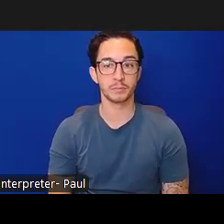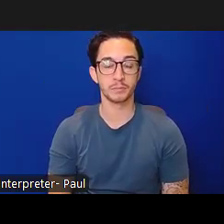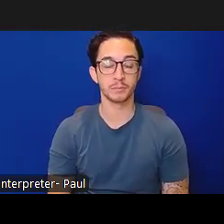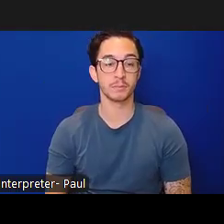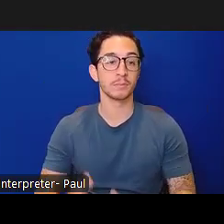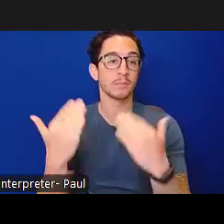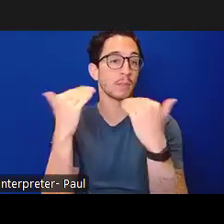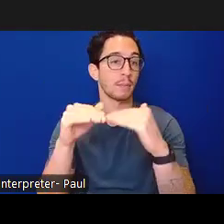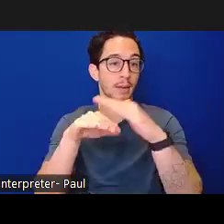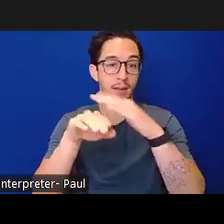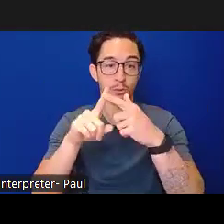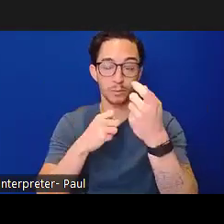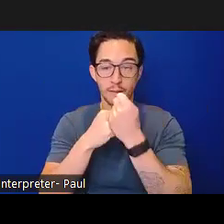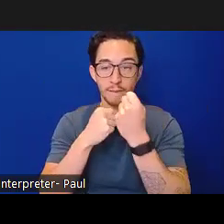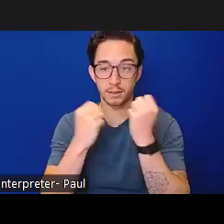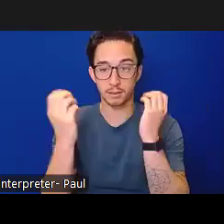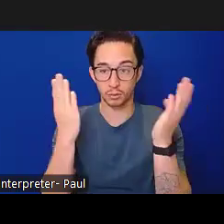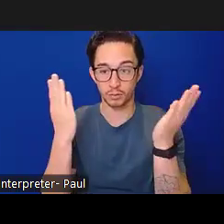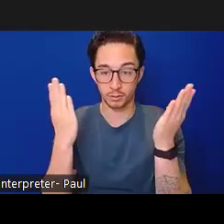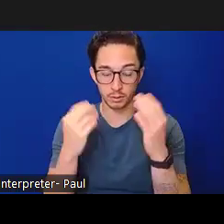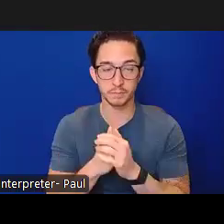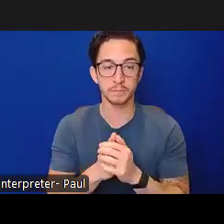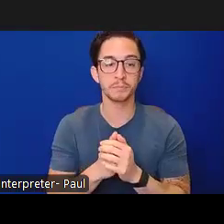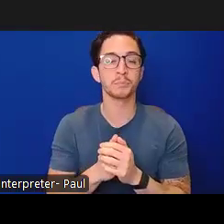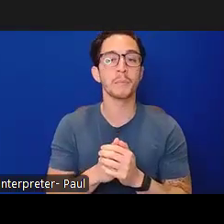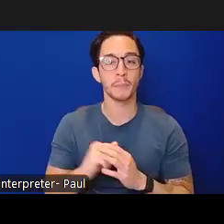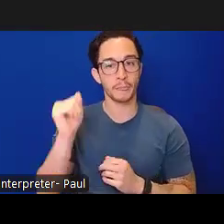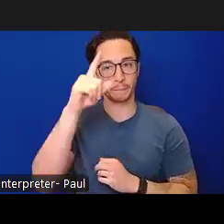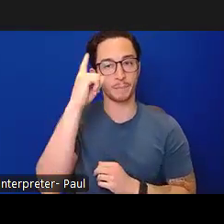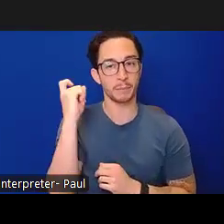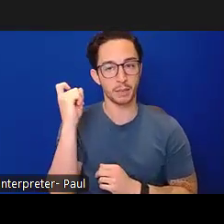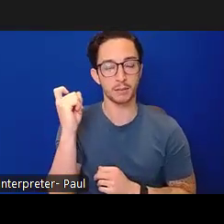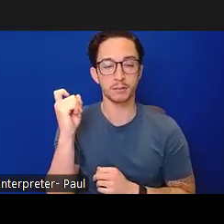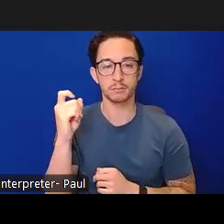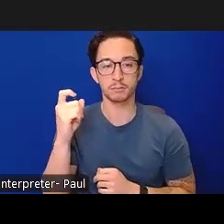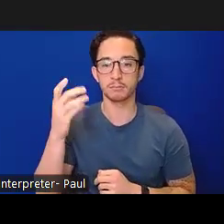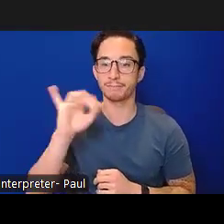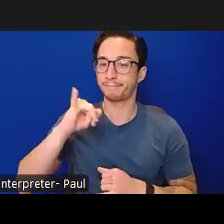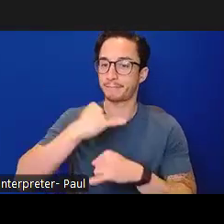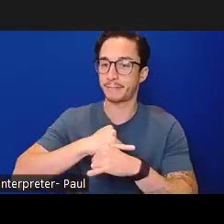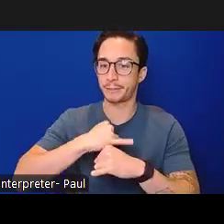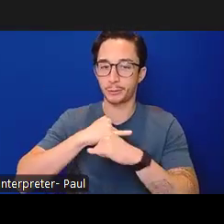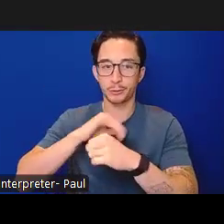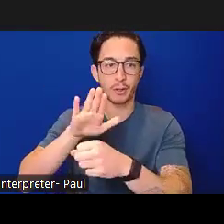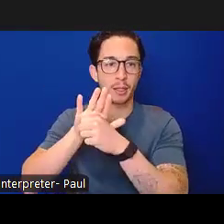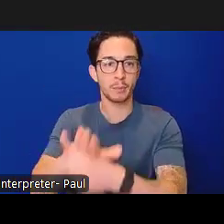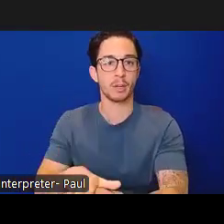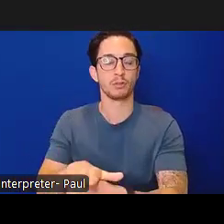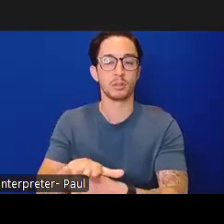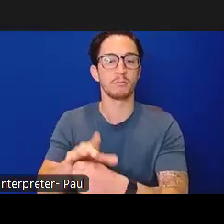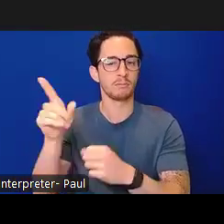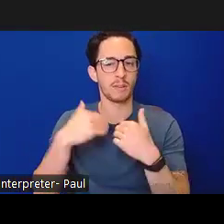Limited access to advocacy services. So, because of things like institutional oppression, they have a lack